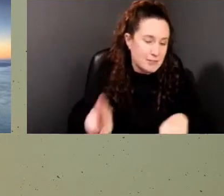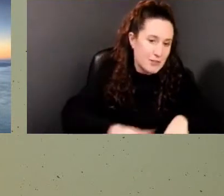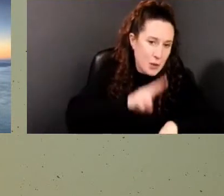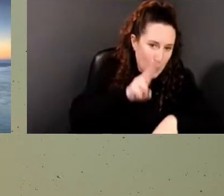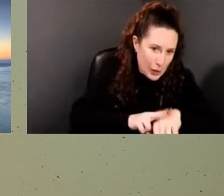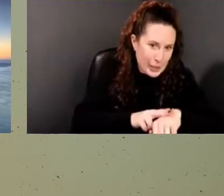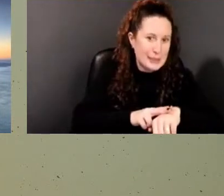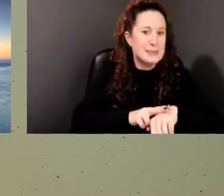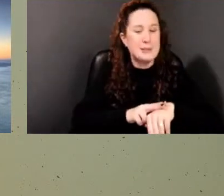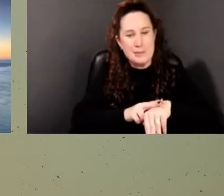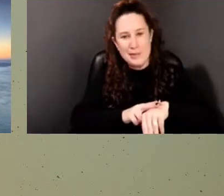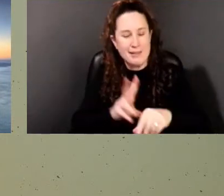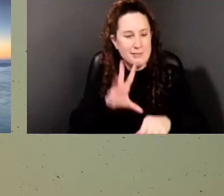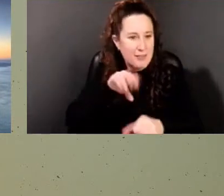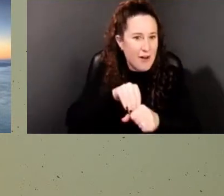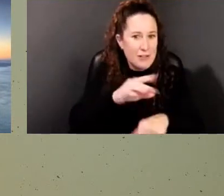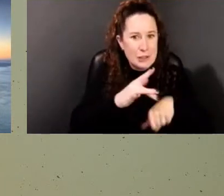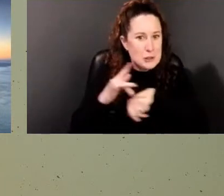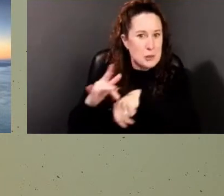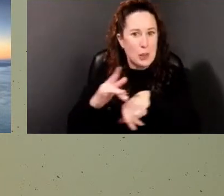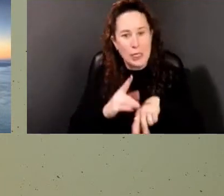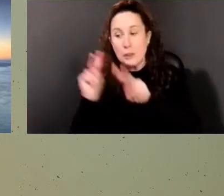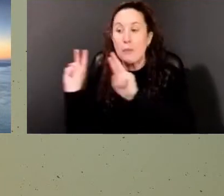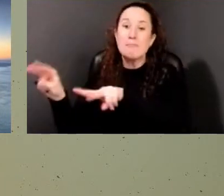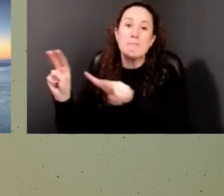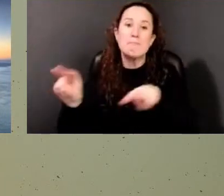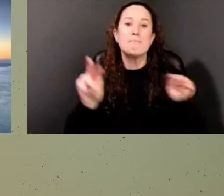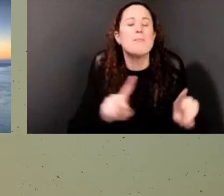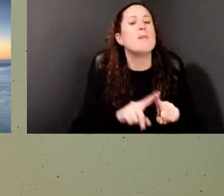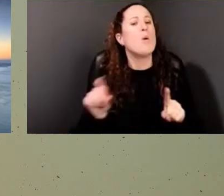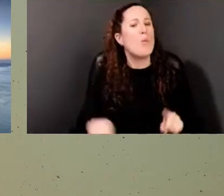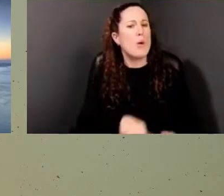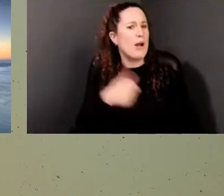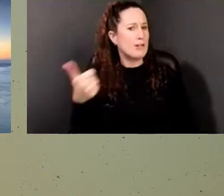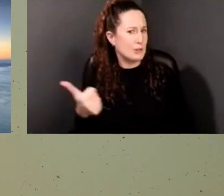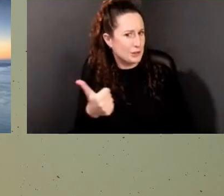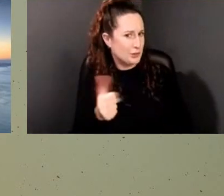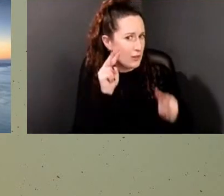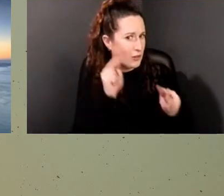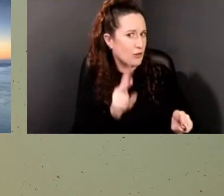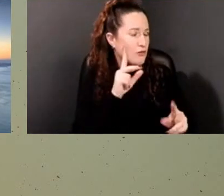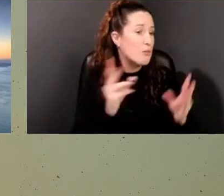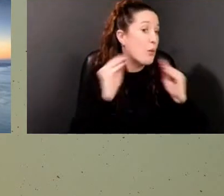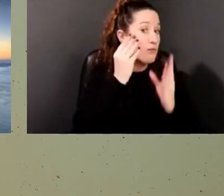and being part of your tour, but where do we find that information?